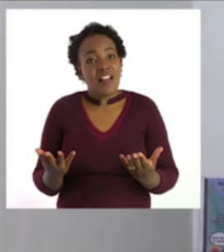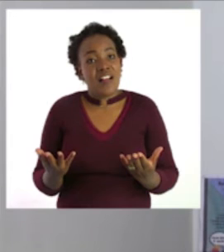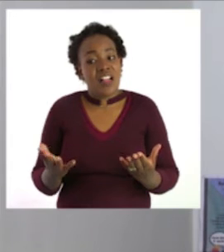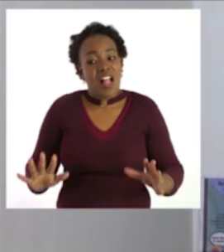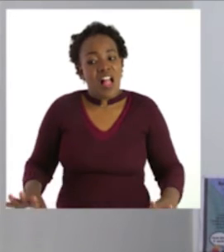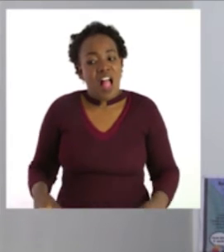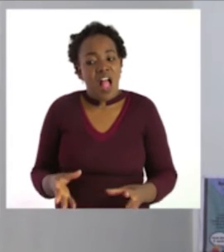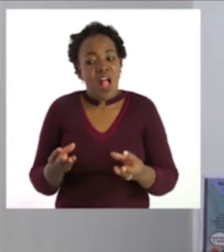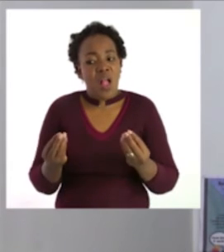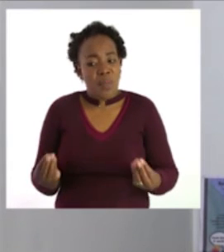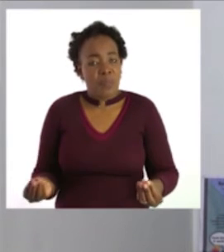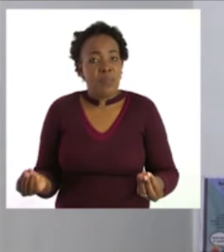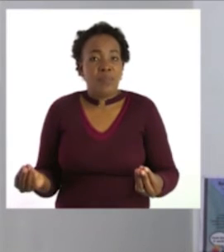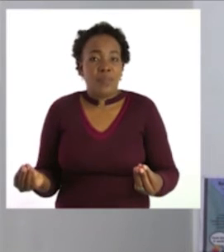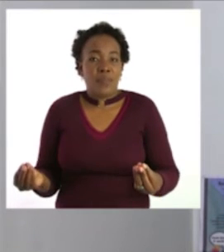much